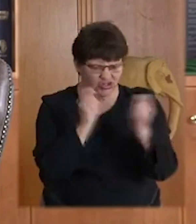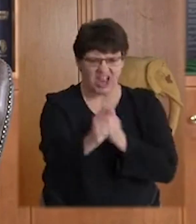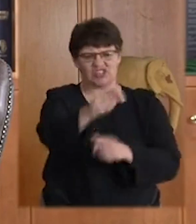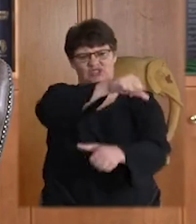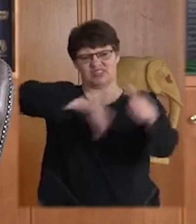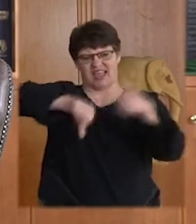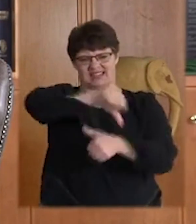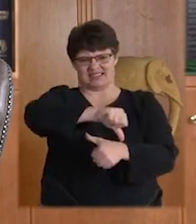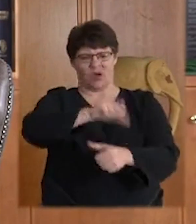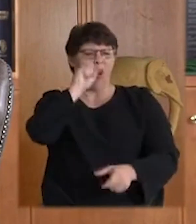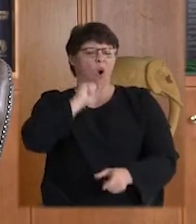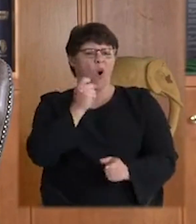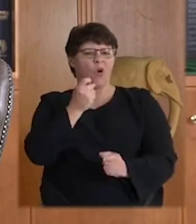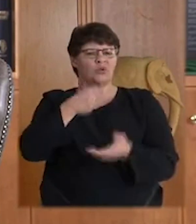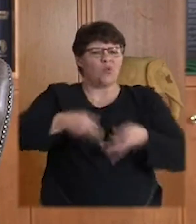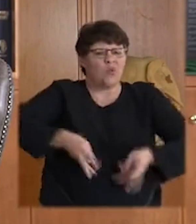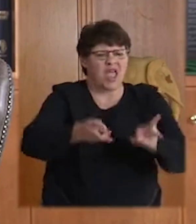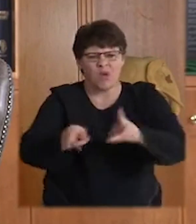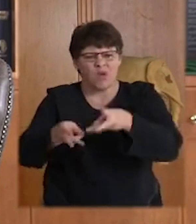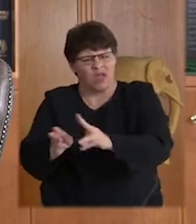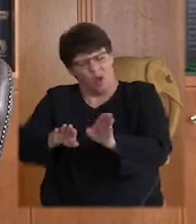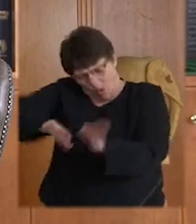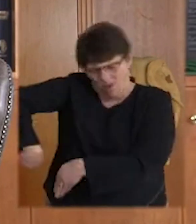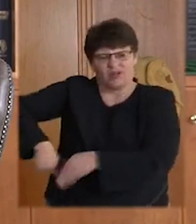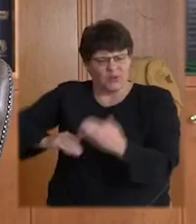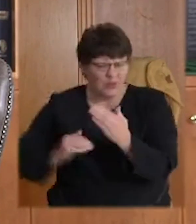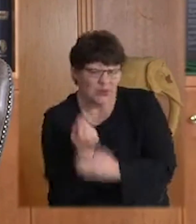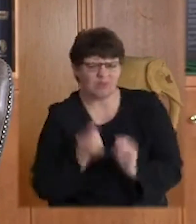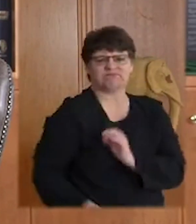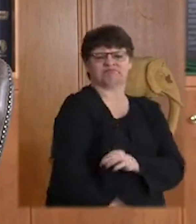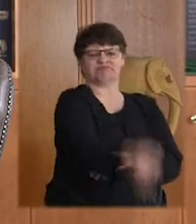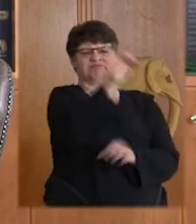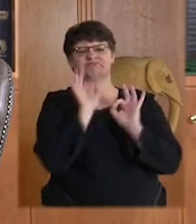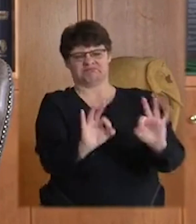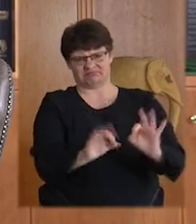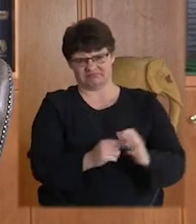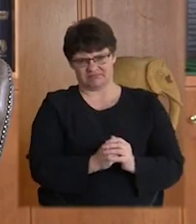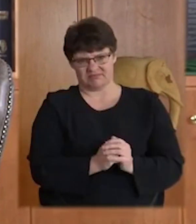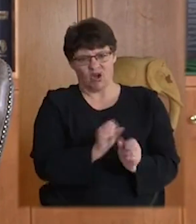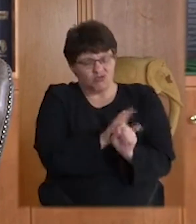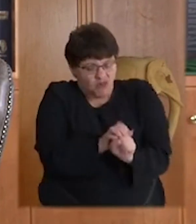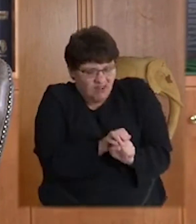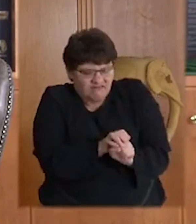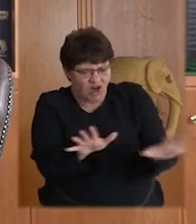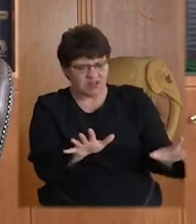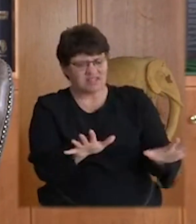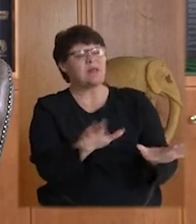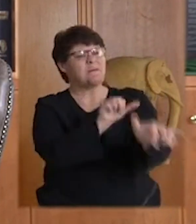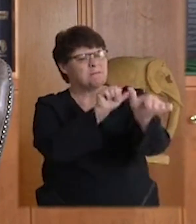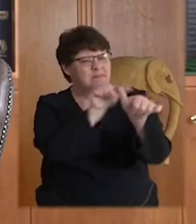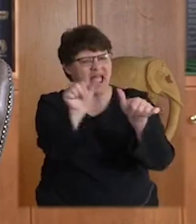it functions. Let us emerge from the coronavirus pandemic a better